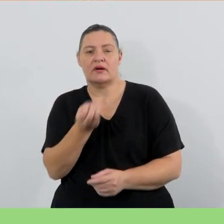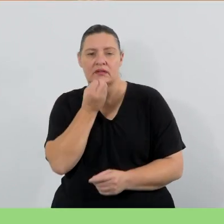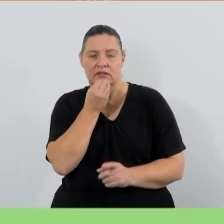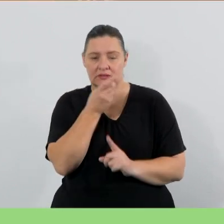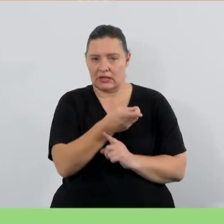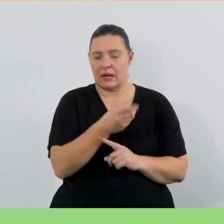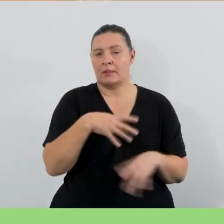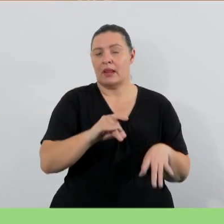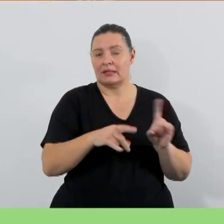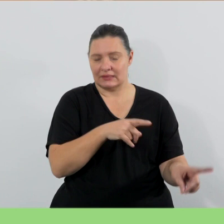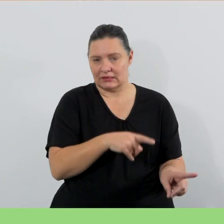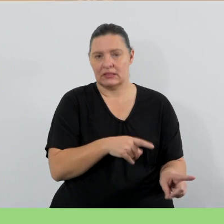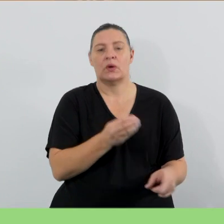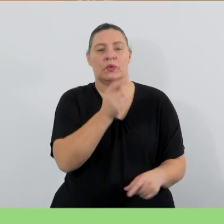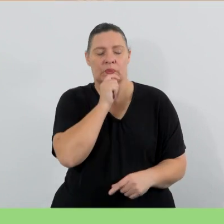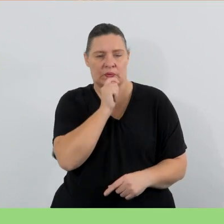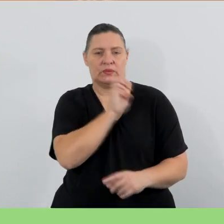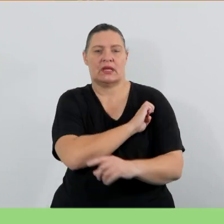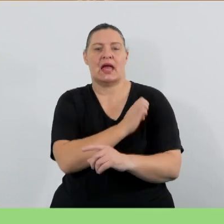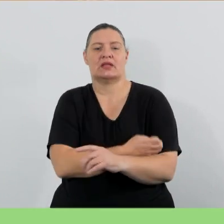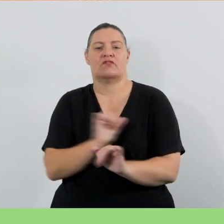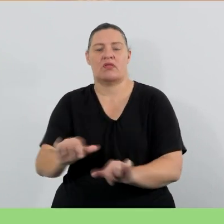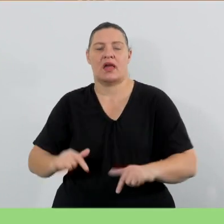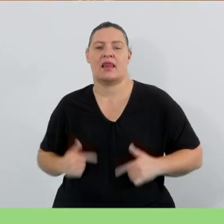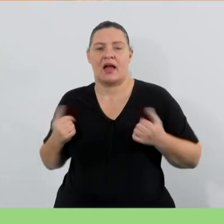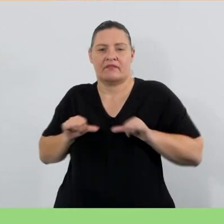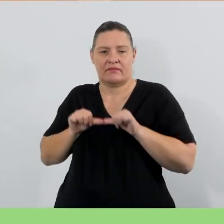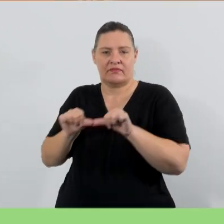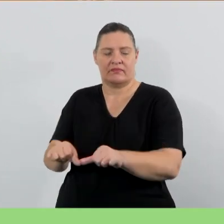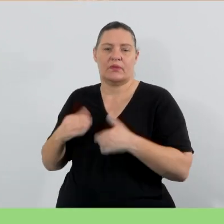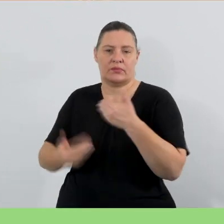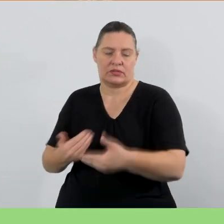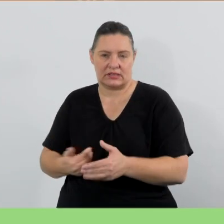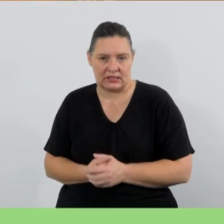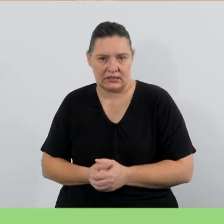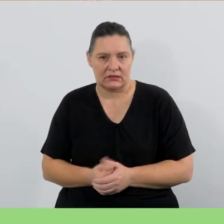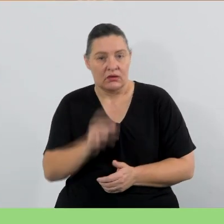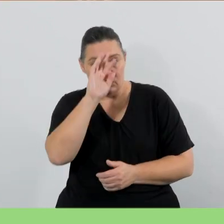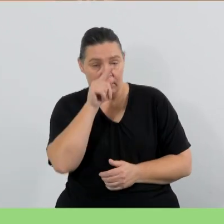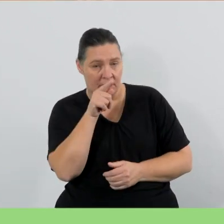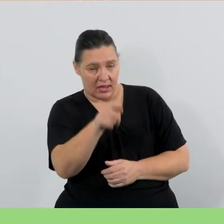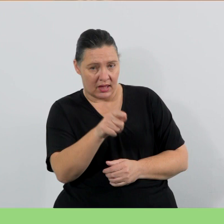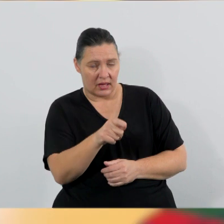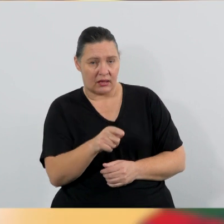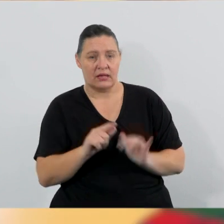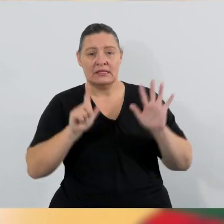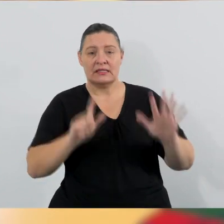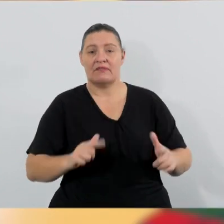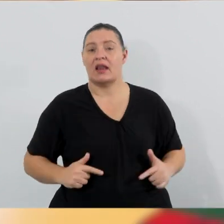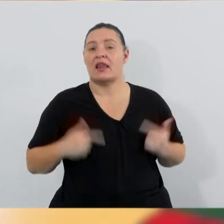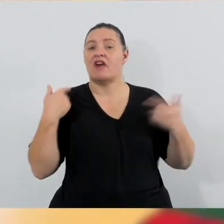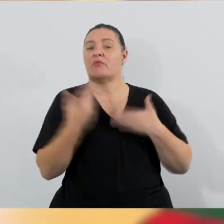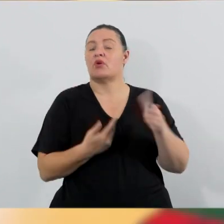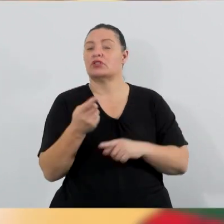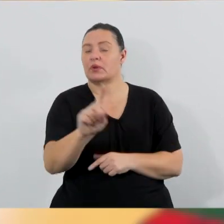on the plants will then use this energy for their life processes. Do you still remember what the 7 life